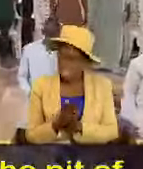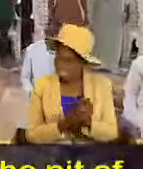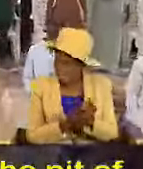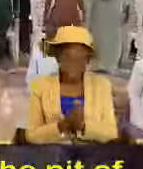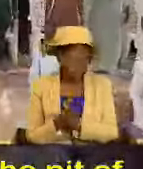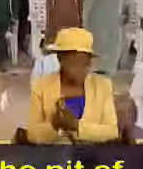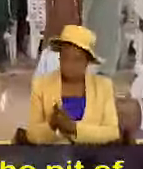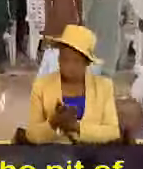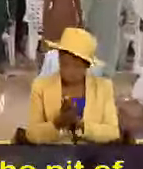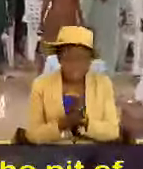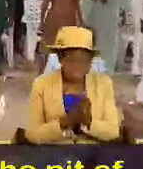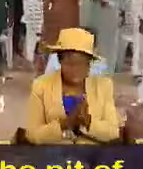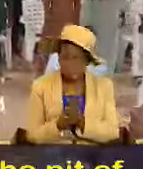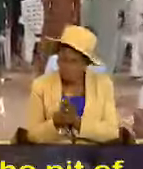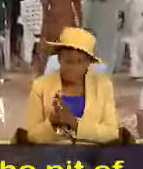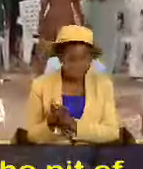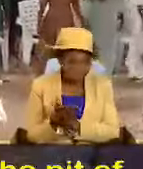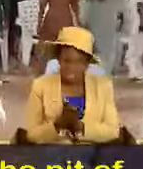my